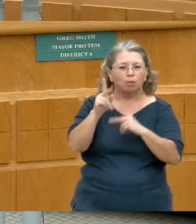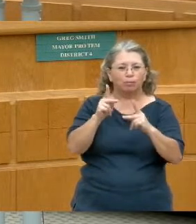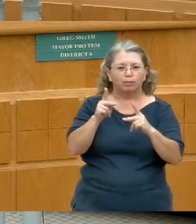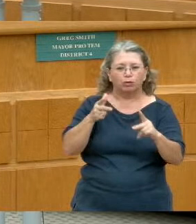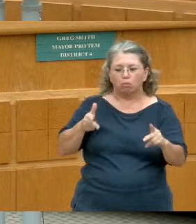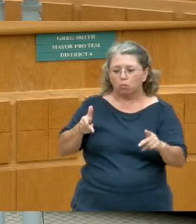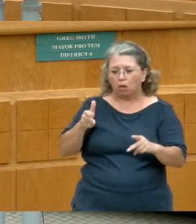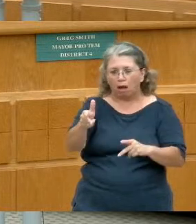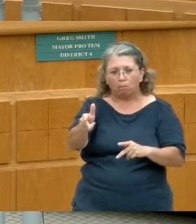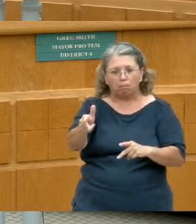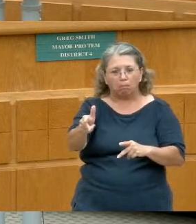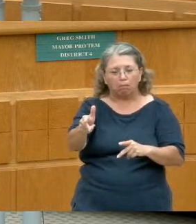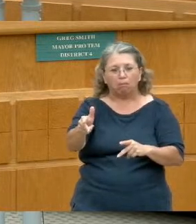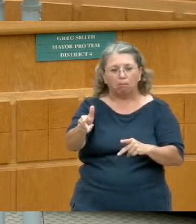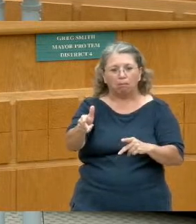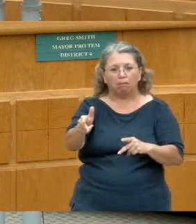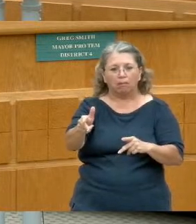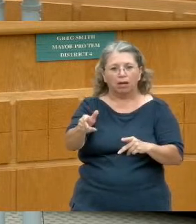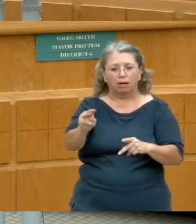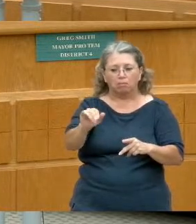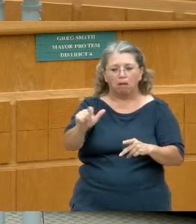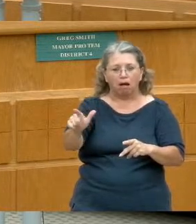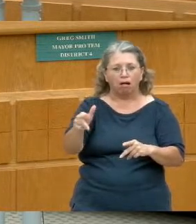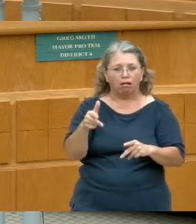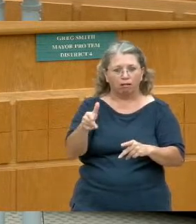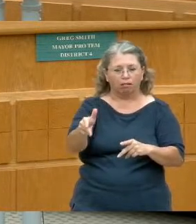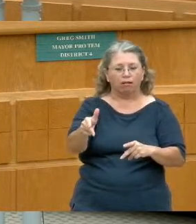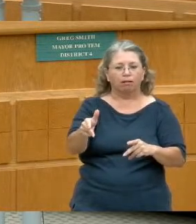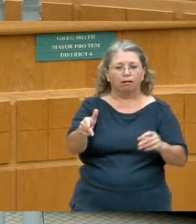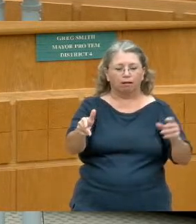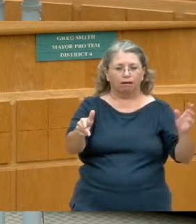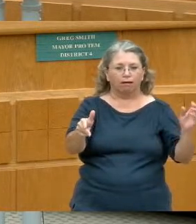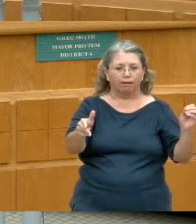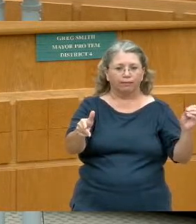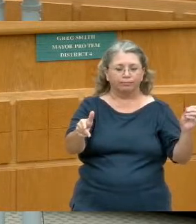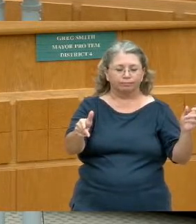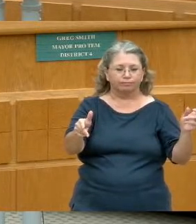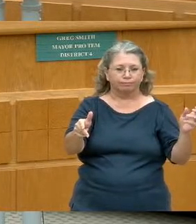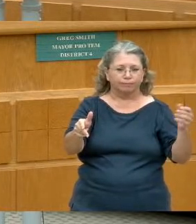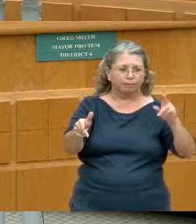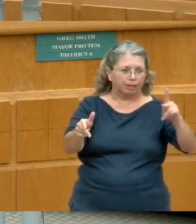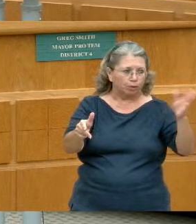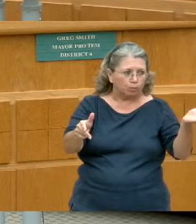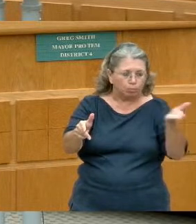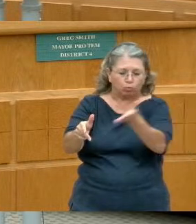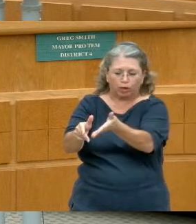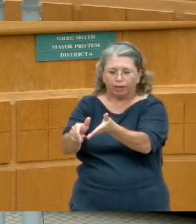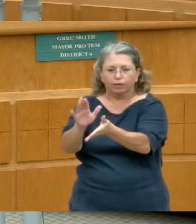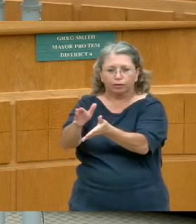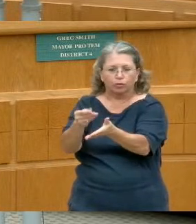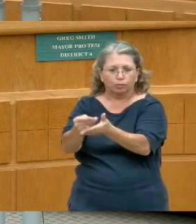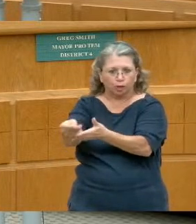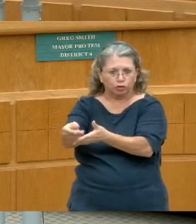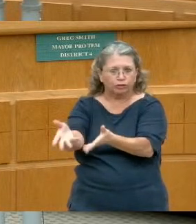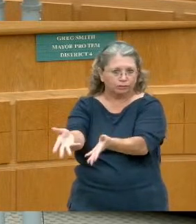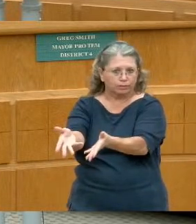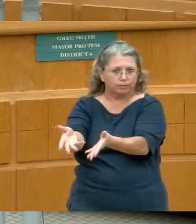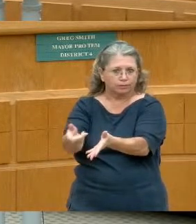the middle of the mall, but it's easy to get curbside from H-E-B or Walmart or one of our grocery stores in the local